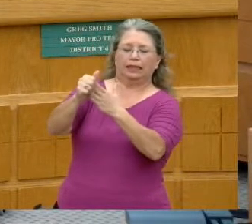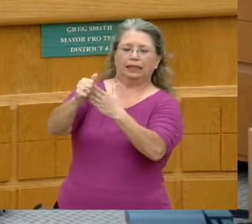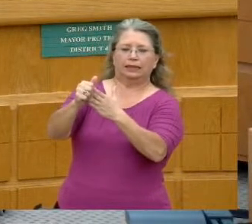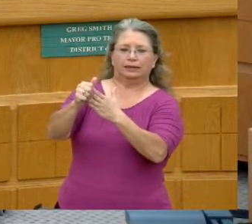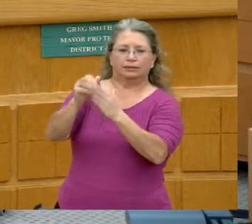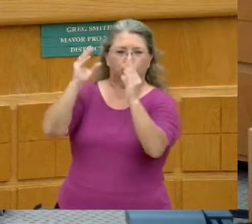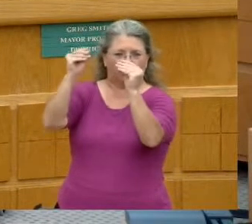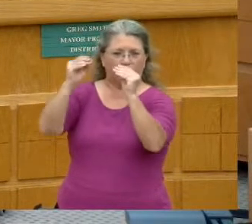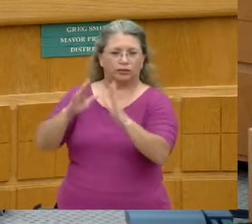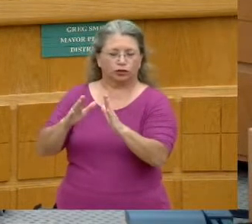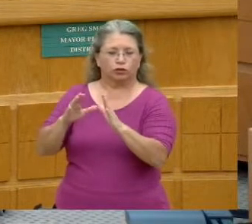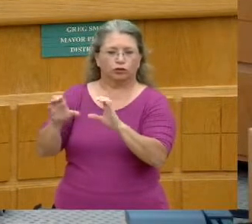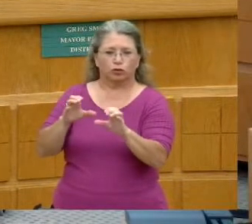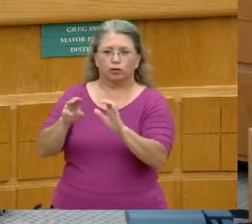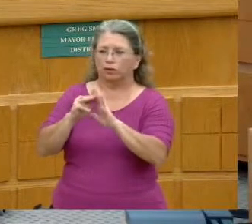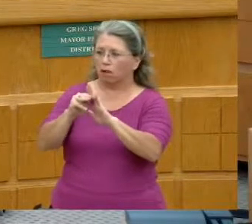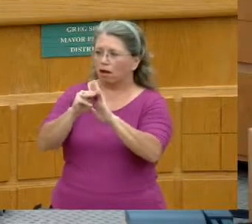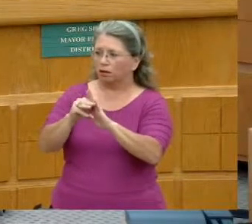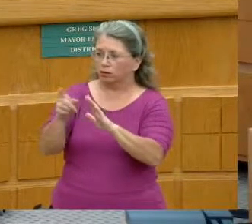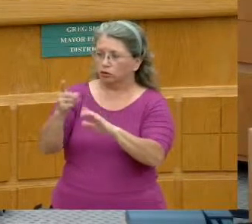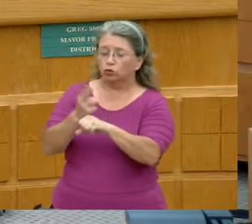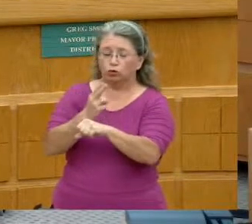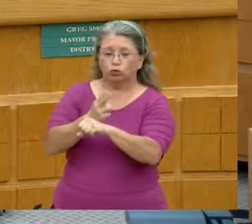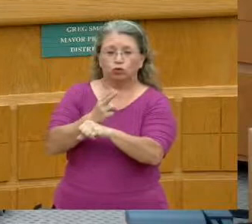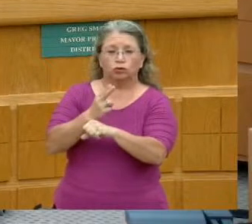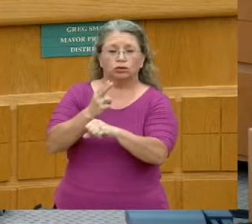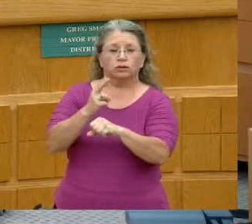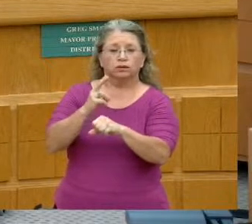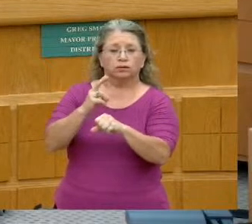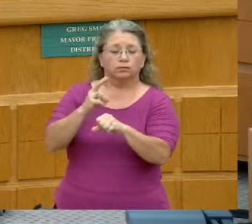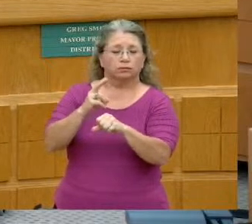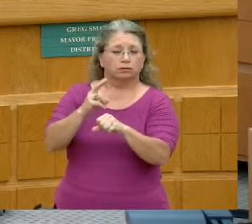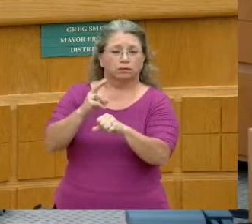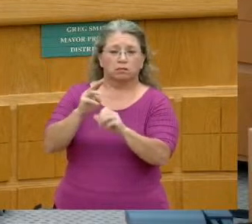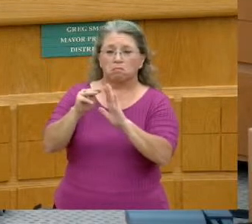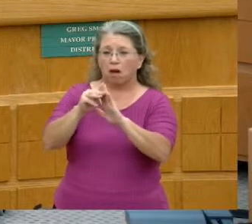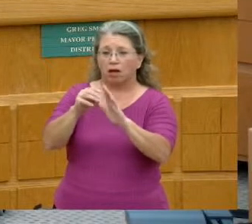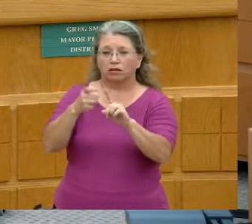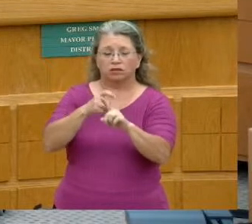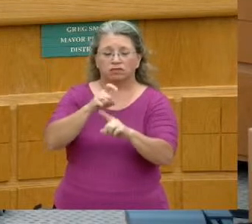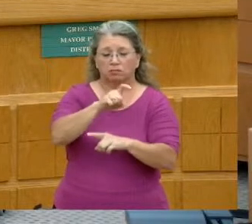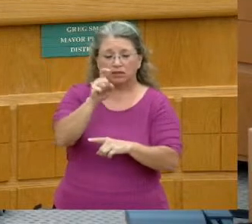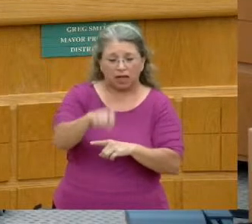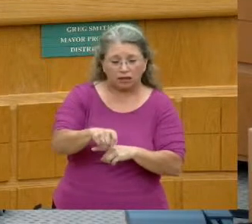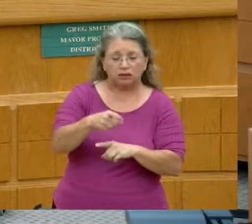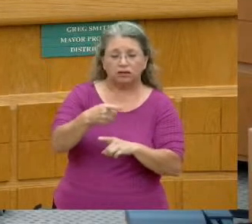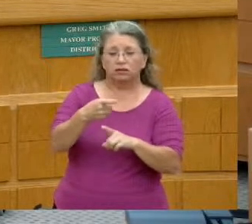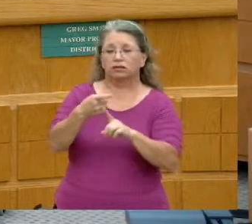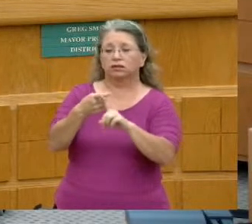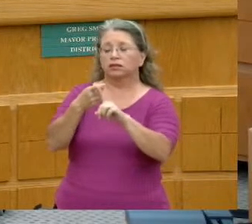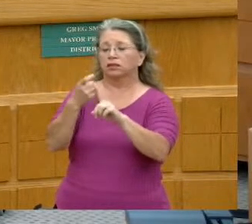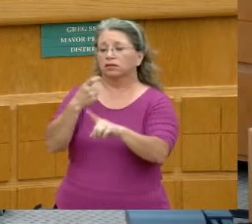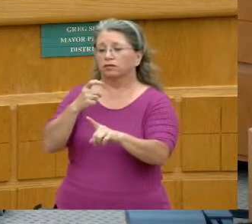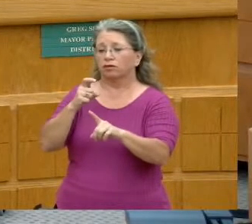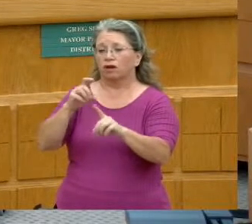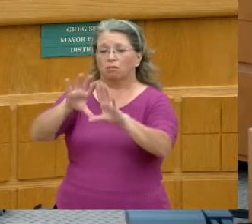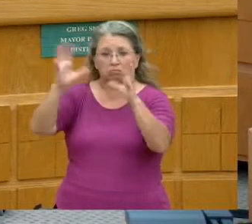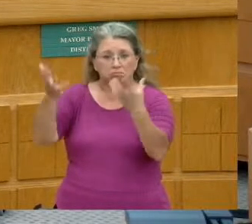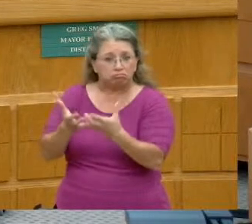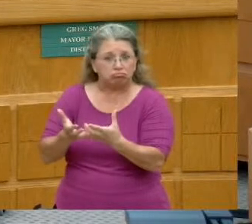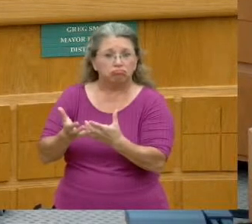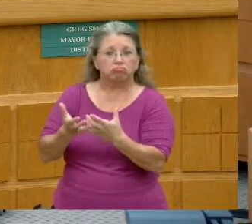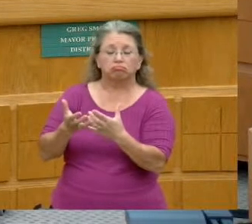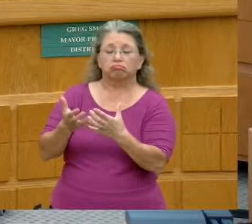national, actually international, right, models, and it takes local data and data from Texas. And those projections